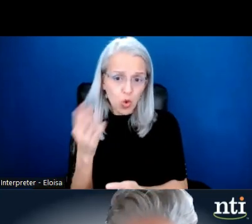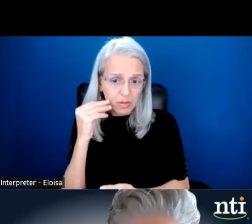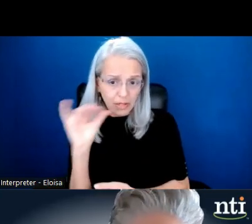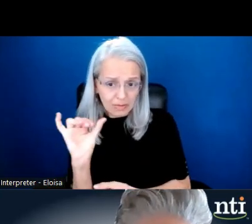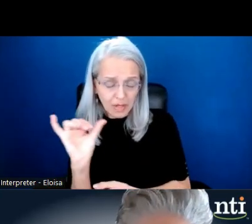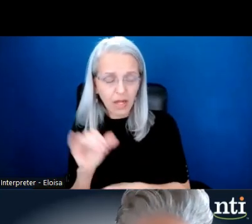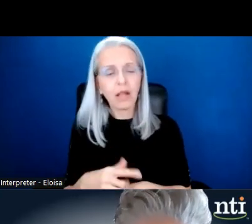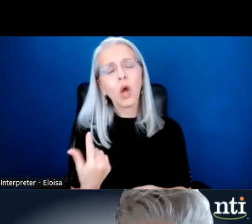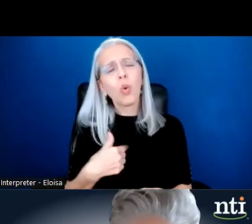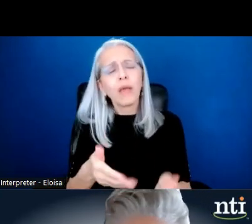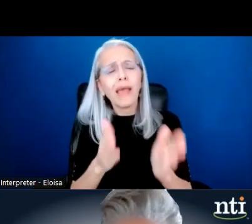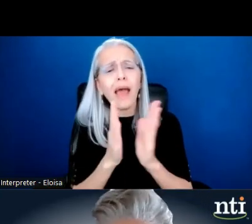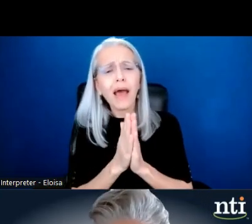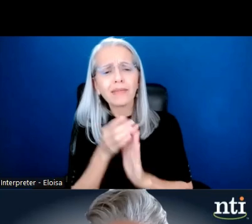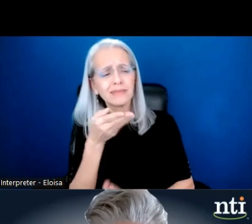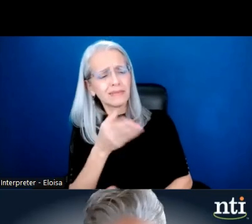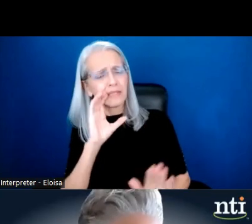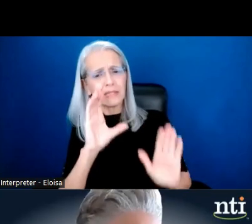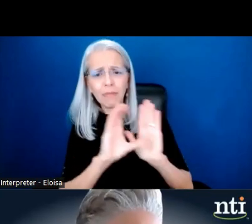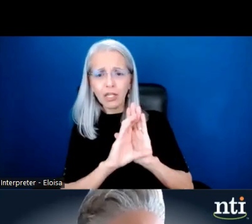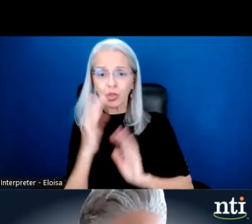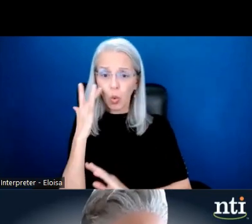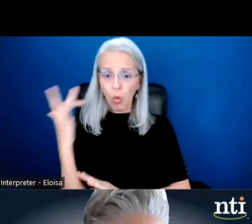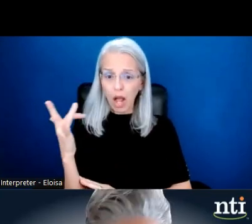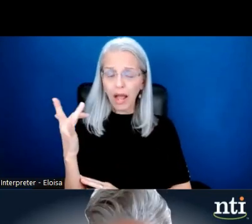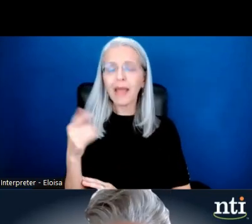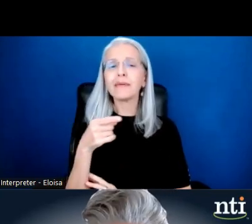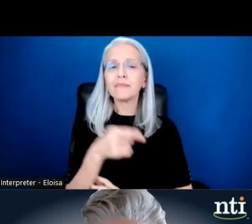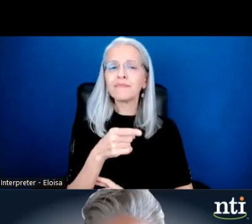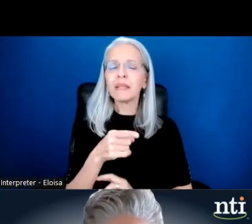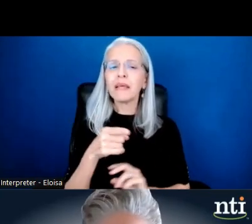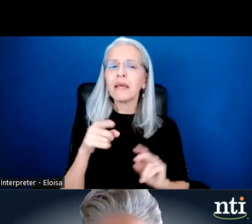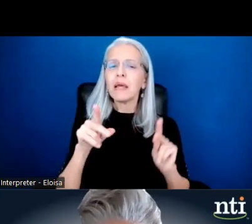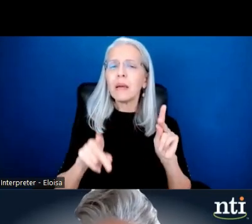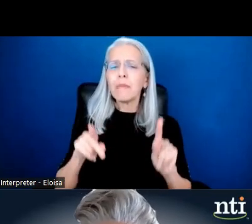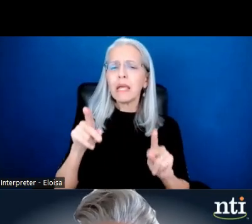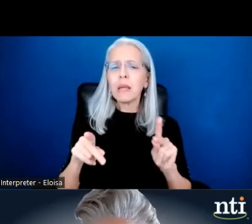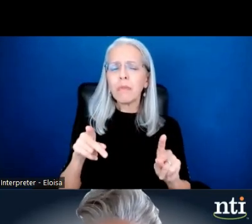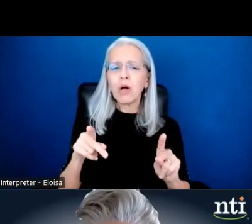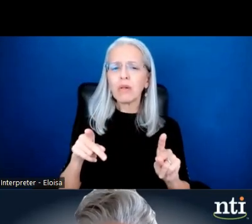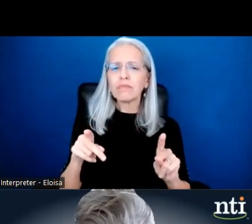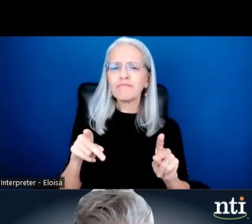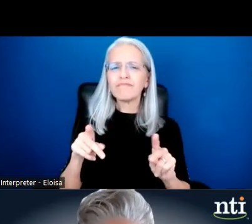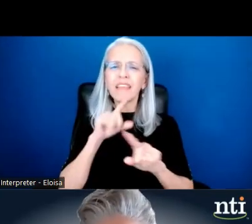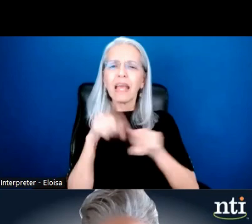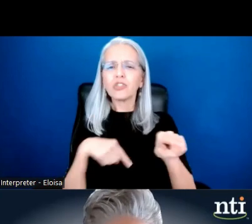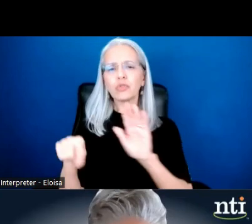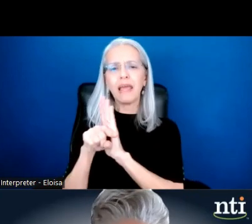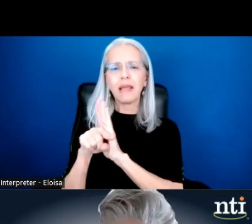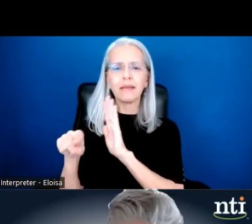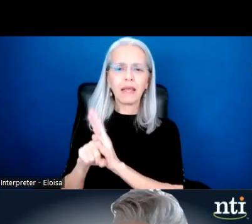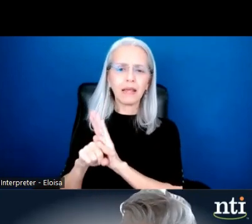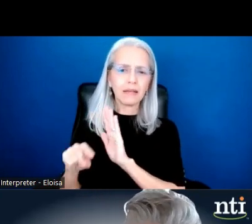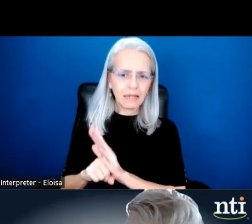ask about this picture because oftentimes what we get is sort of negative feedback